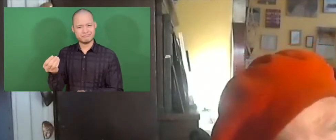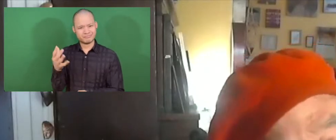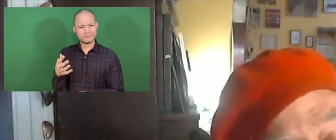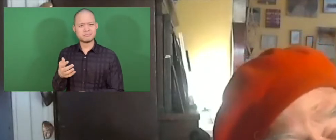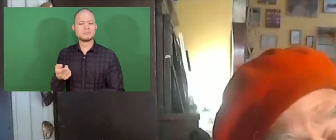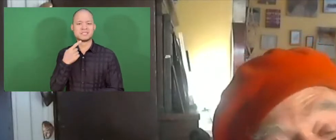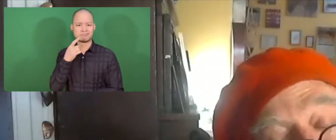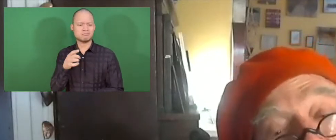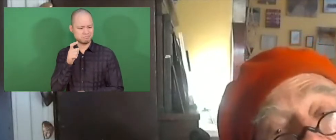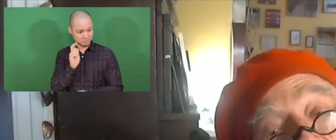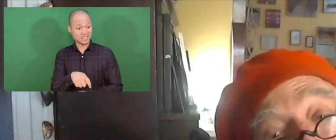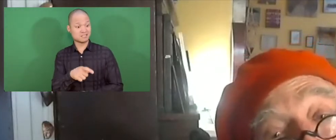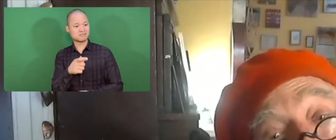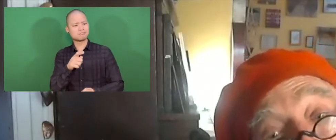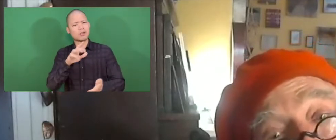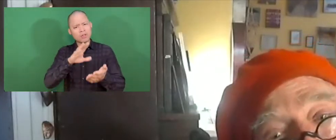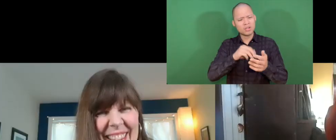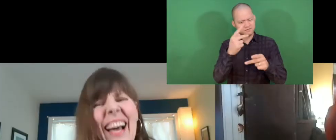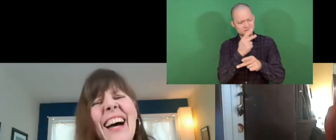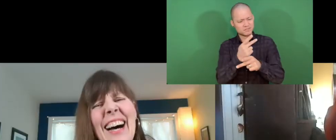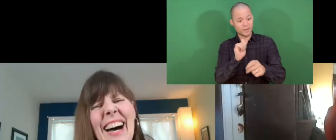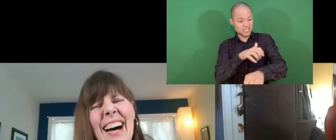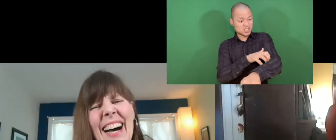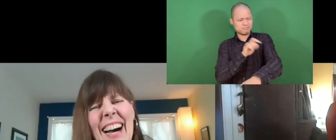you have to learn to itch where you can scratch.